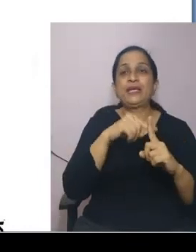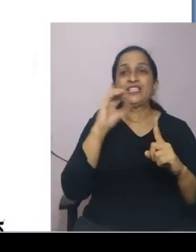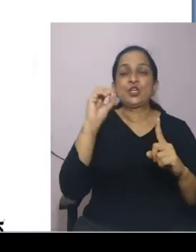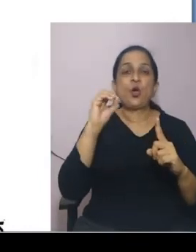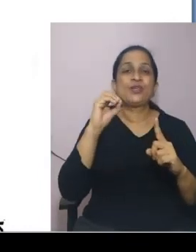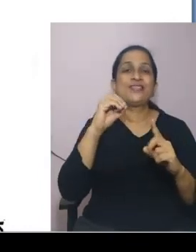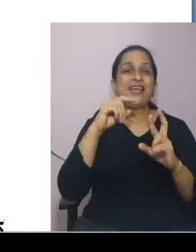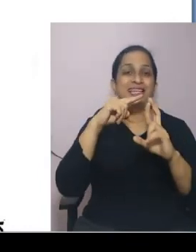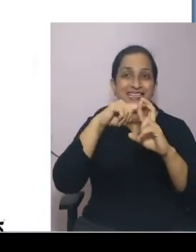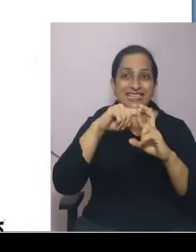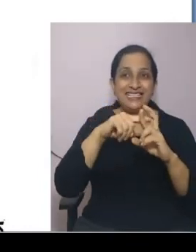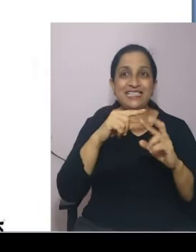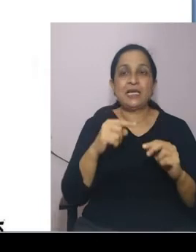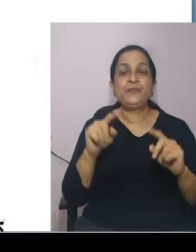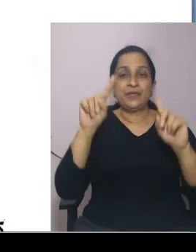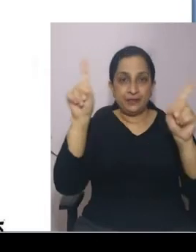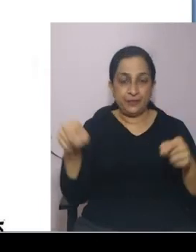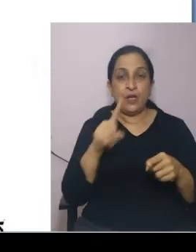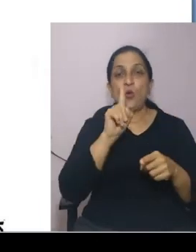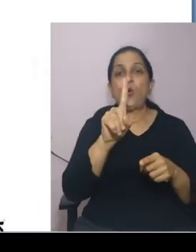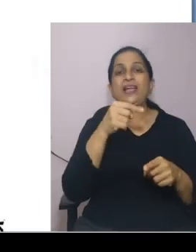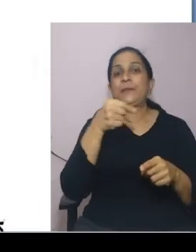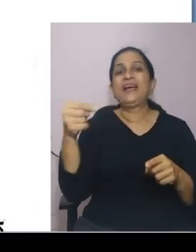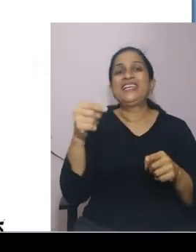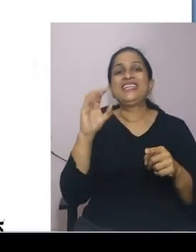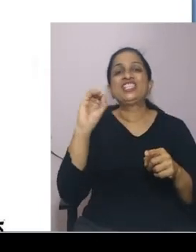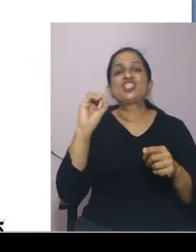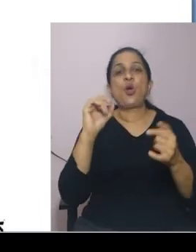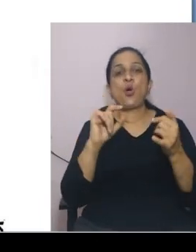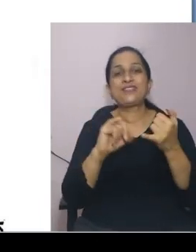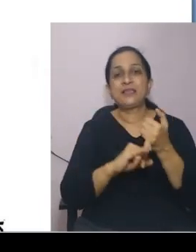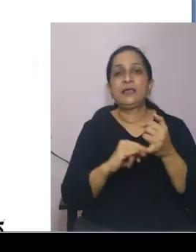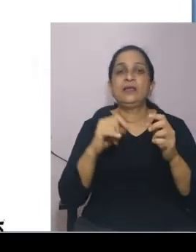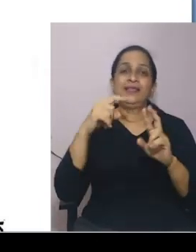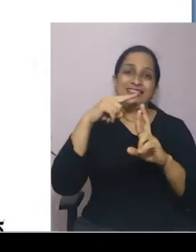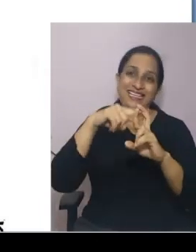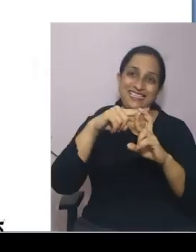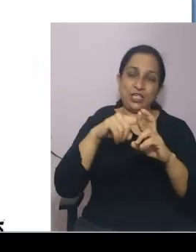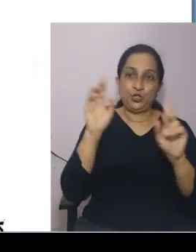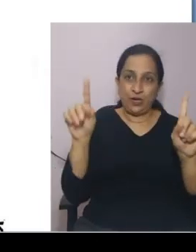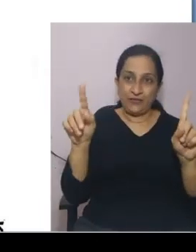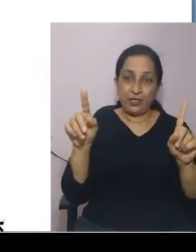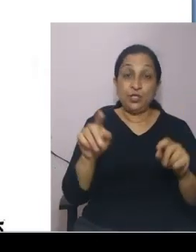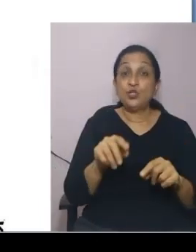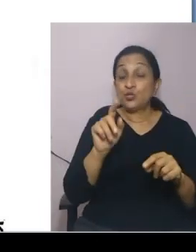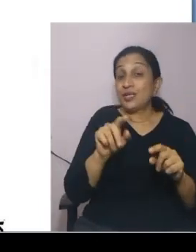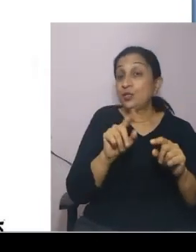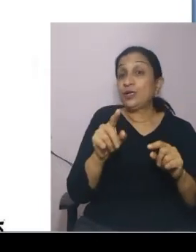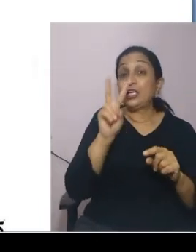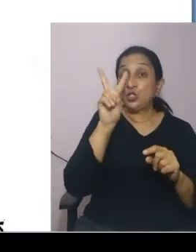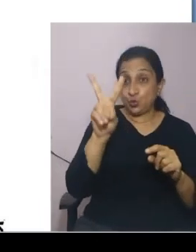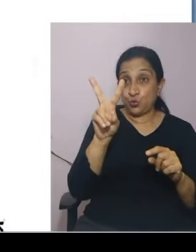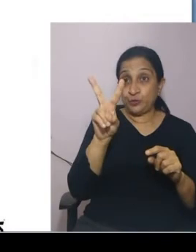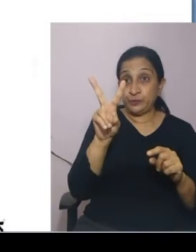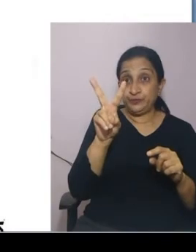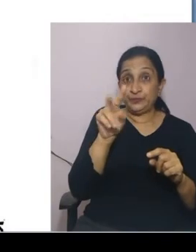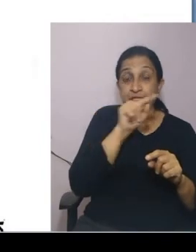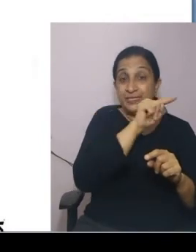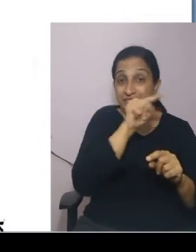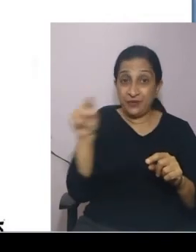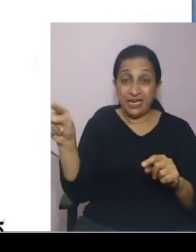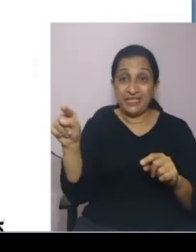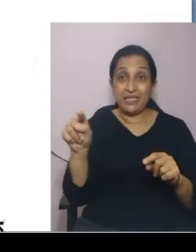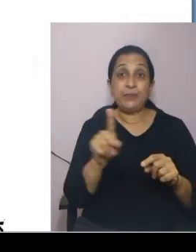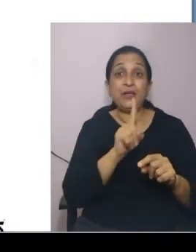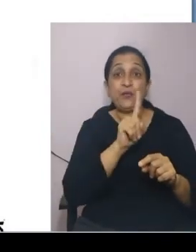okay, then you get 1 plus 1 minus cos theta into 1 minus cos theta plus 1 plus cos theta, and then product